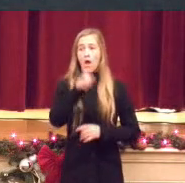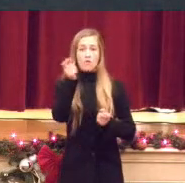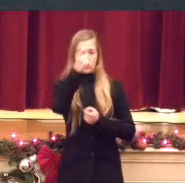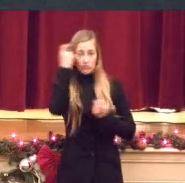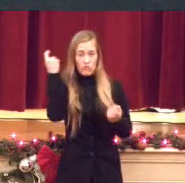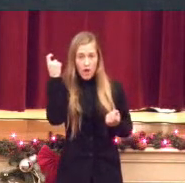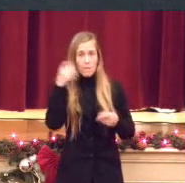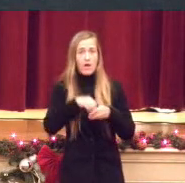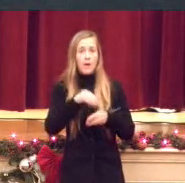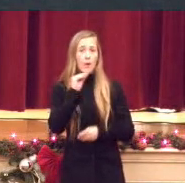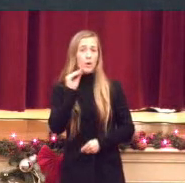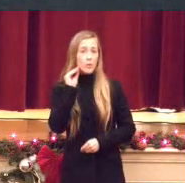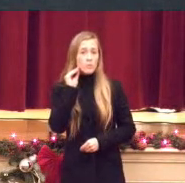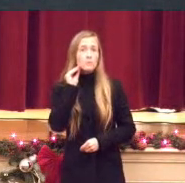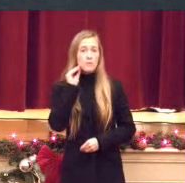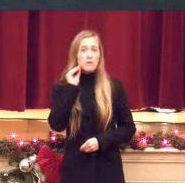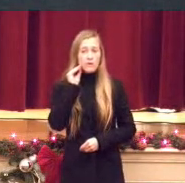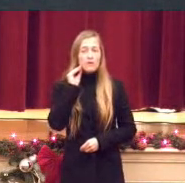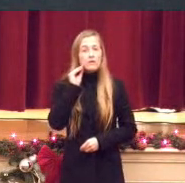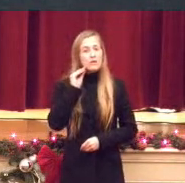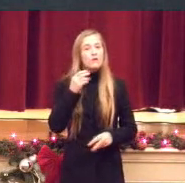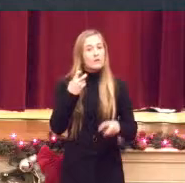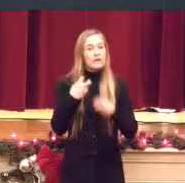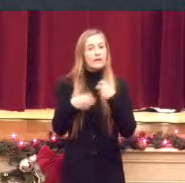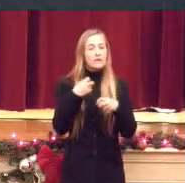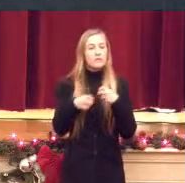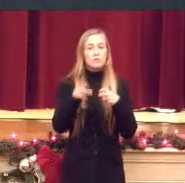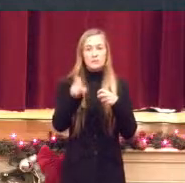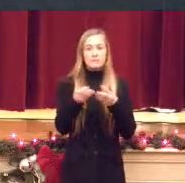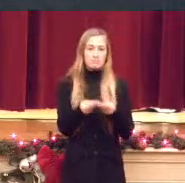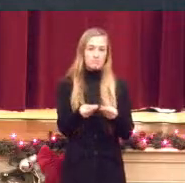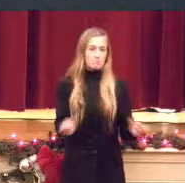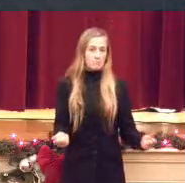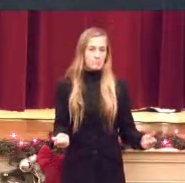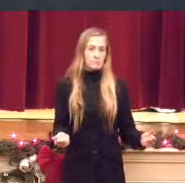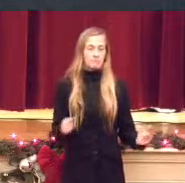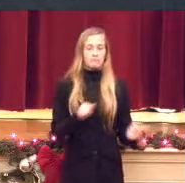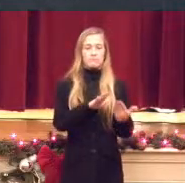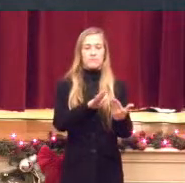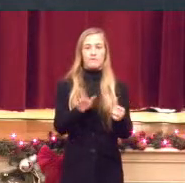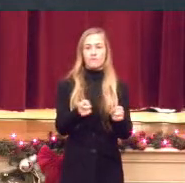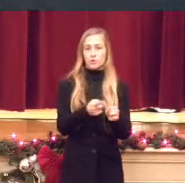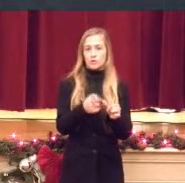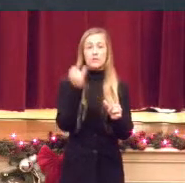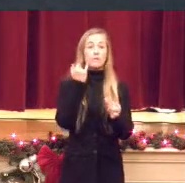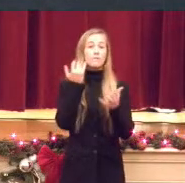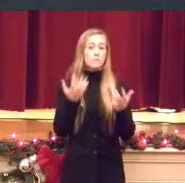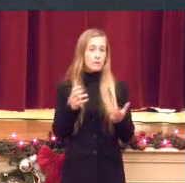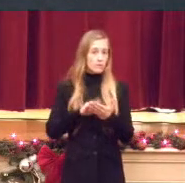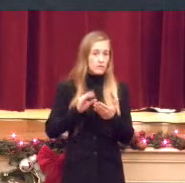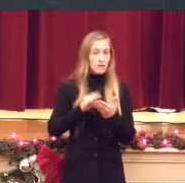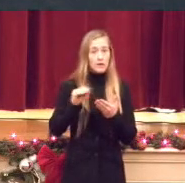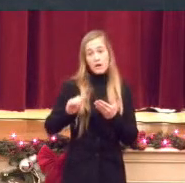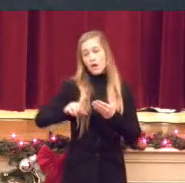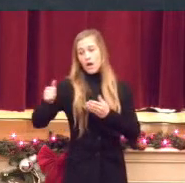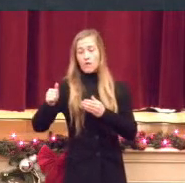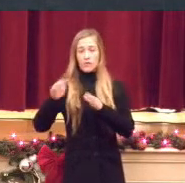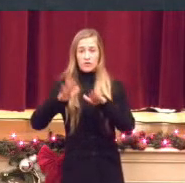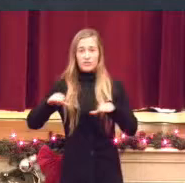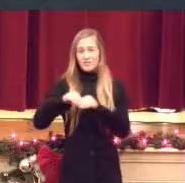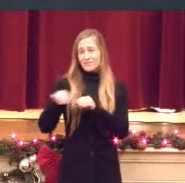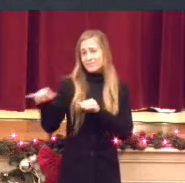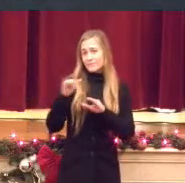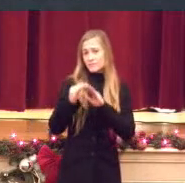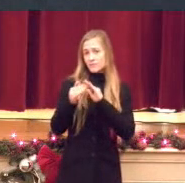in the home, those issues have to be addressed if they're going to learn and if the children around them are going to learn. And